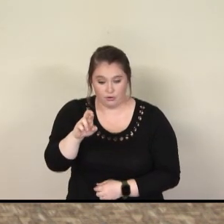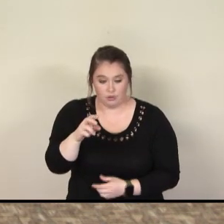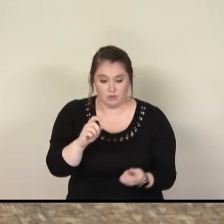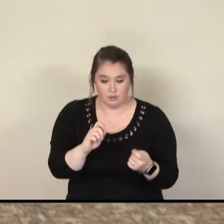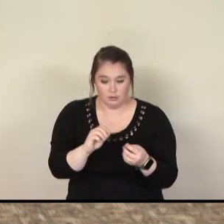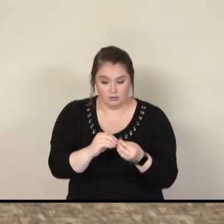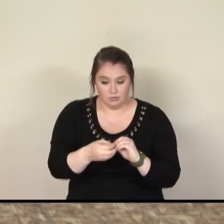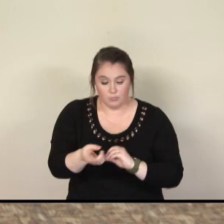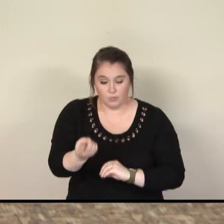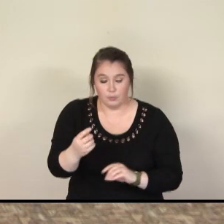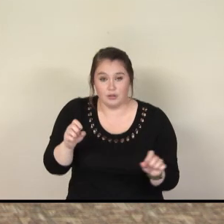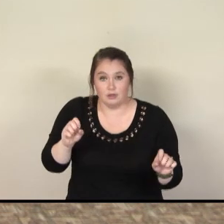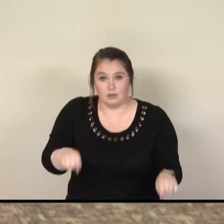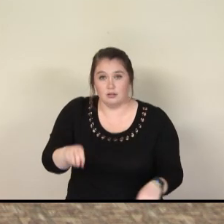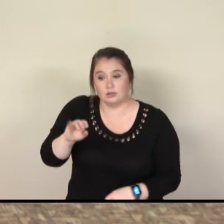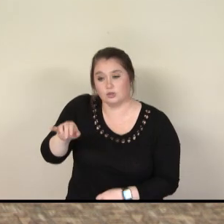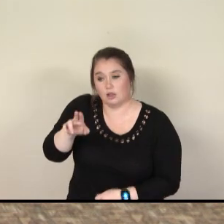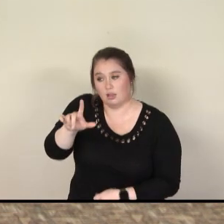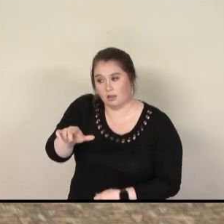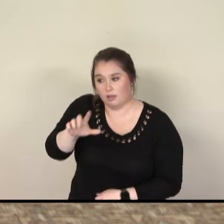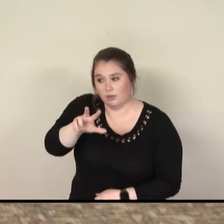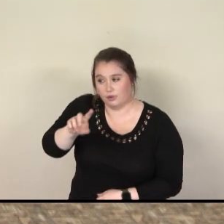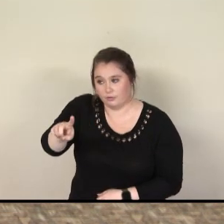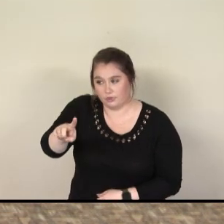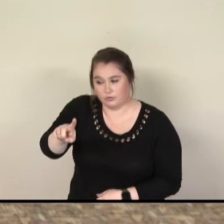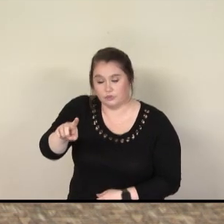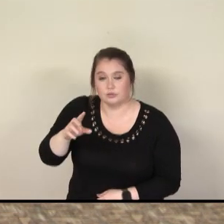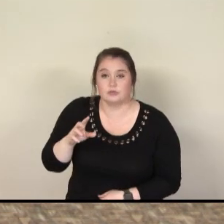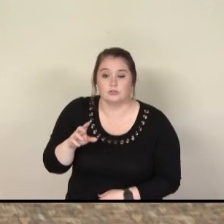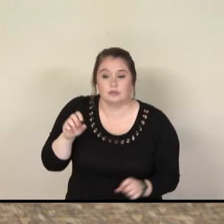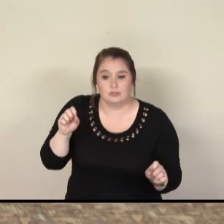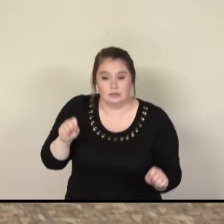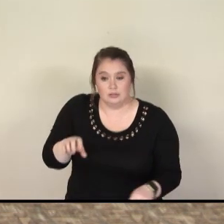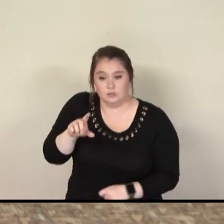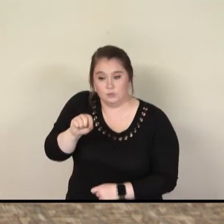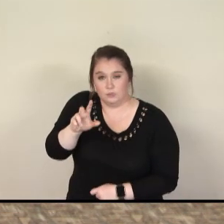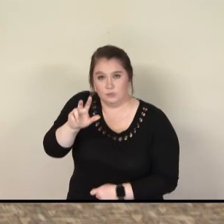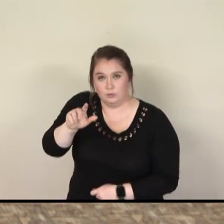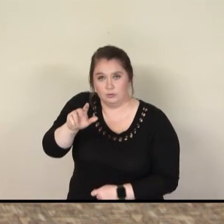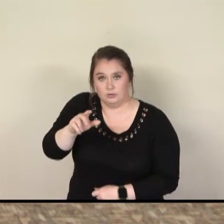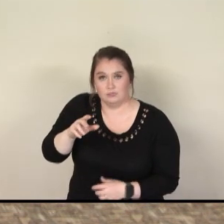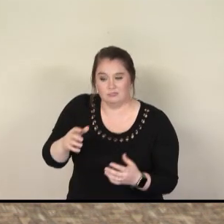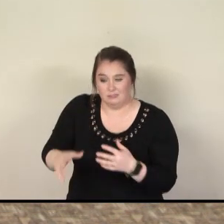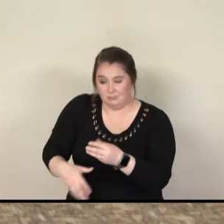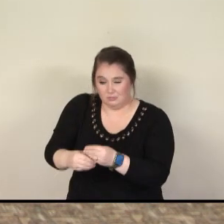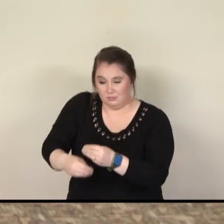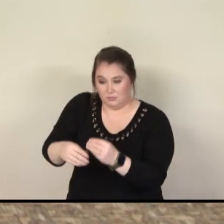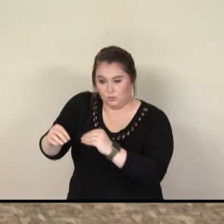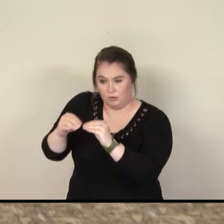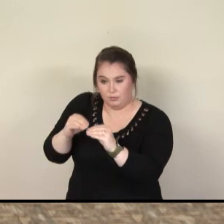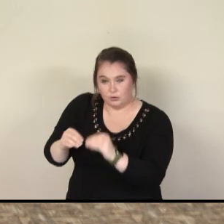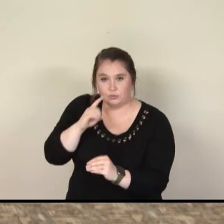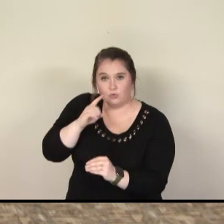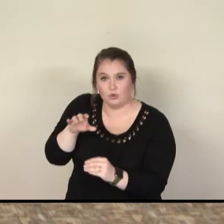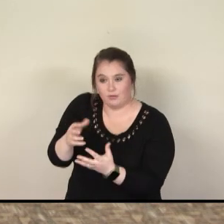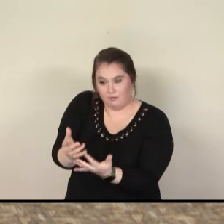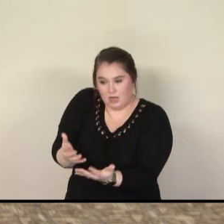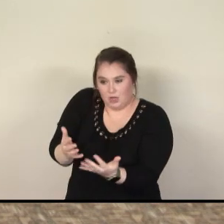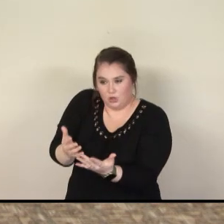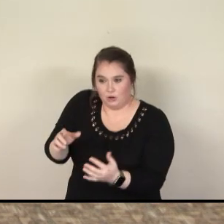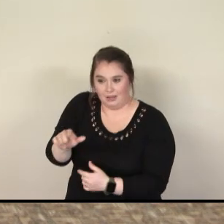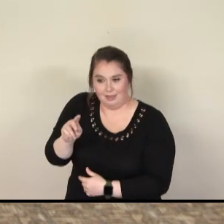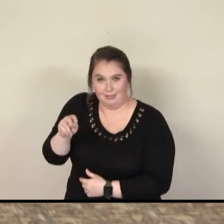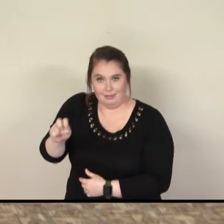31st, 2023, establish a contingency allowance of $100 for potential repairs to the fire lane, approve the